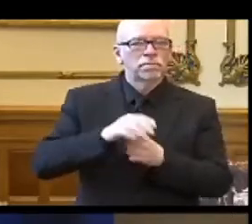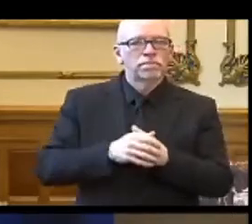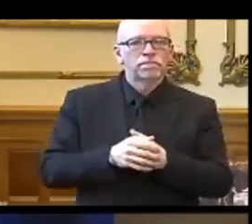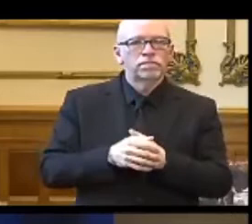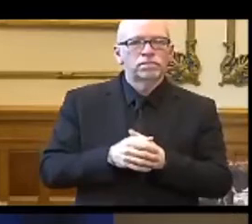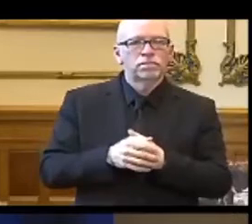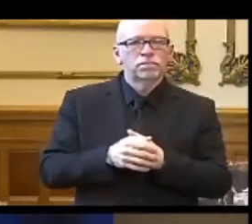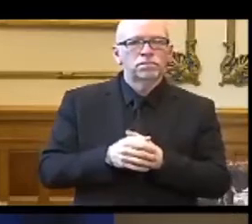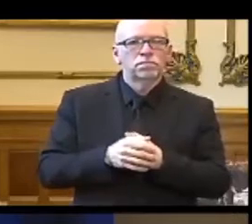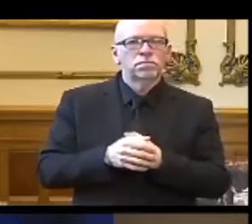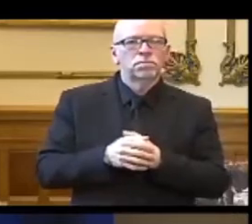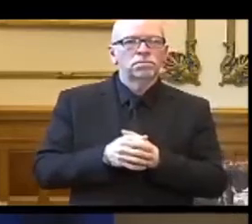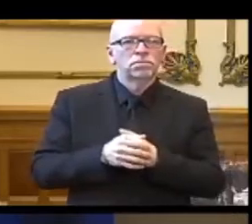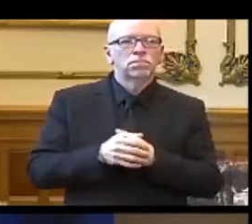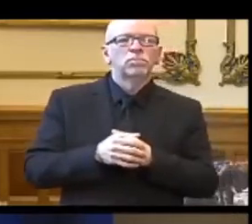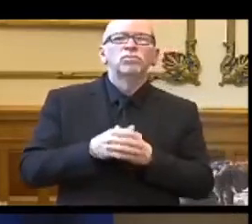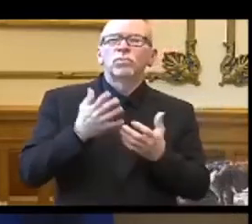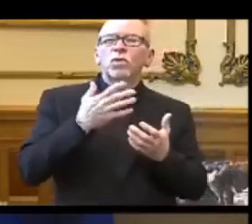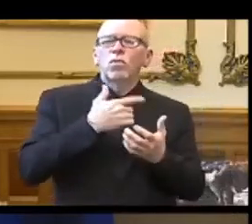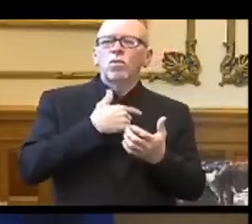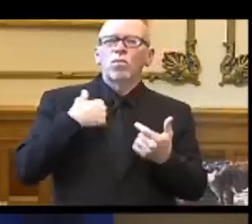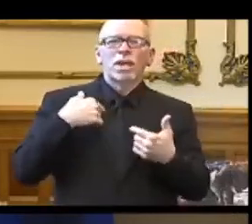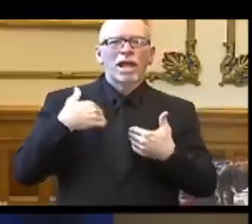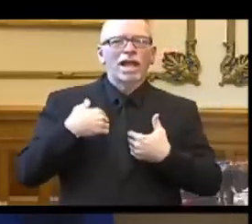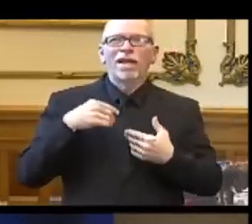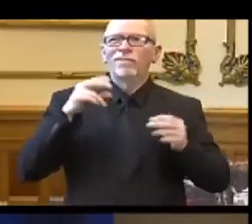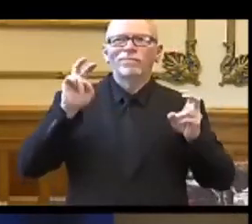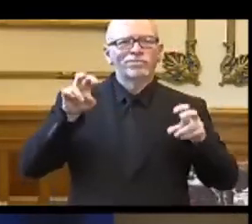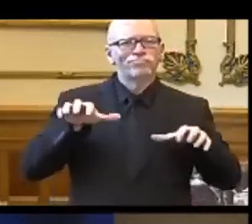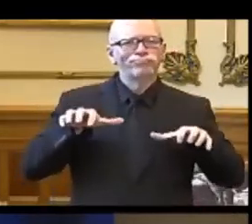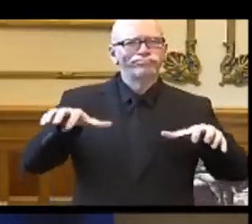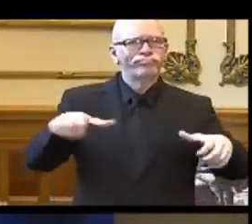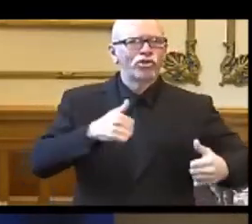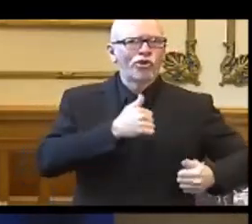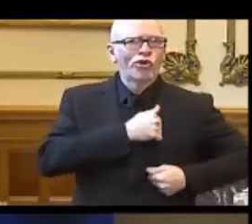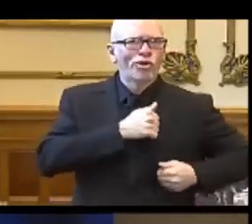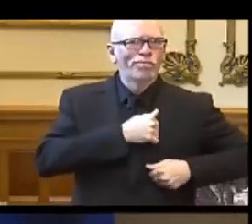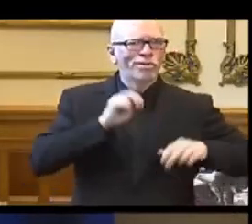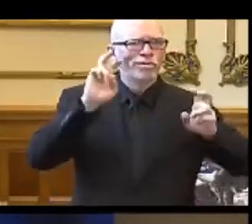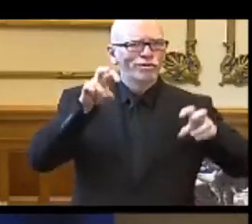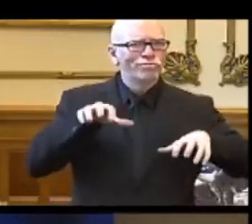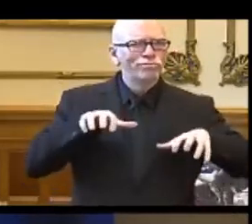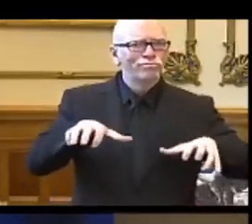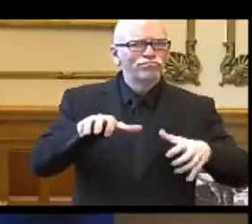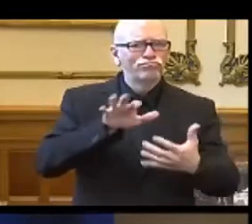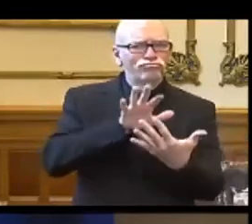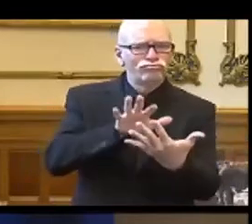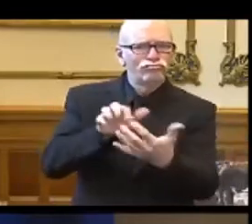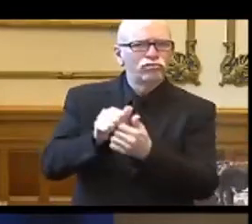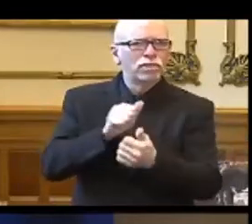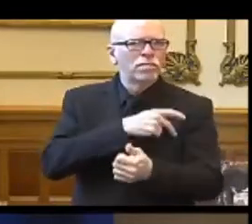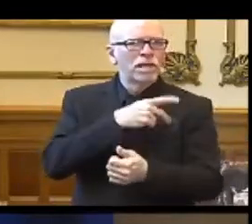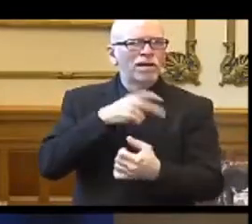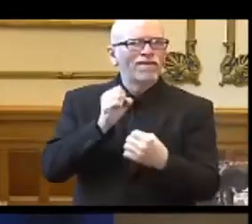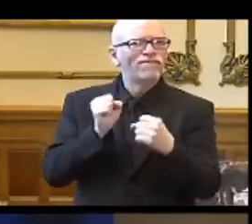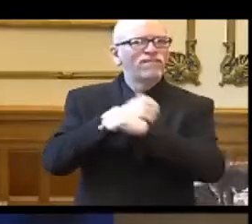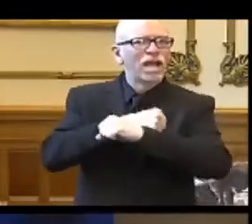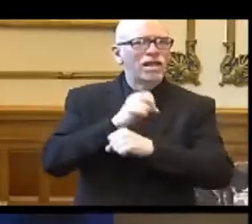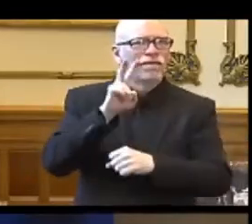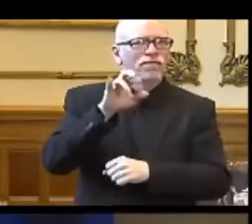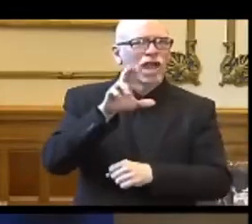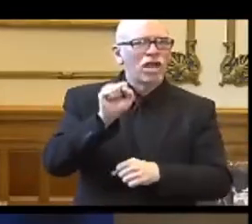So we're looking at an army out there who is on the front line. And when we talk about fighting this